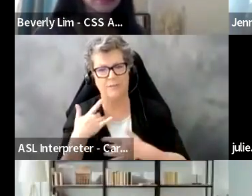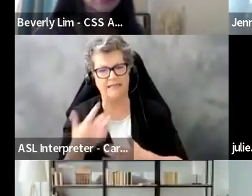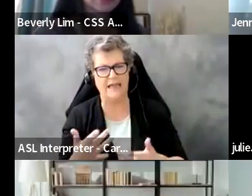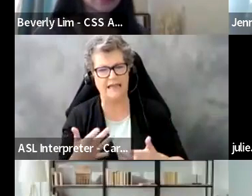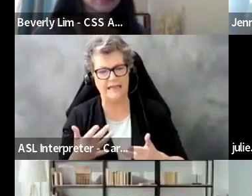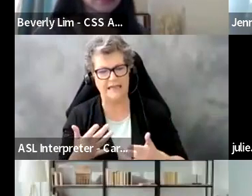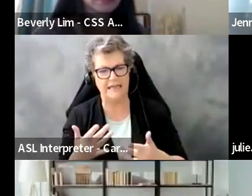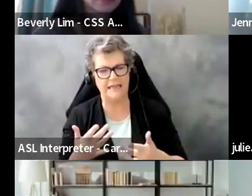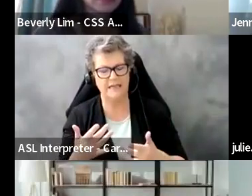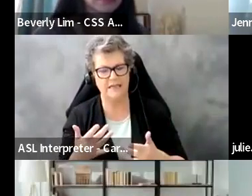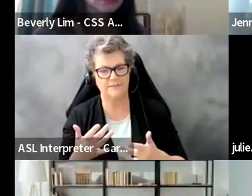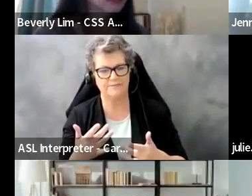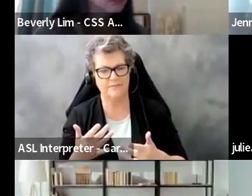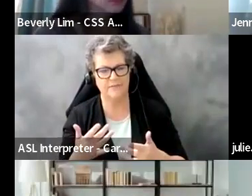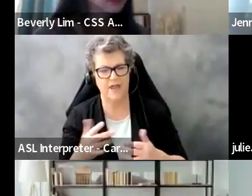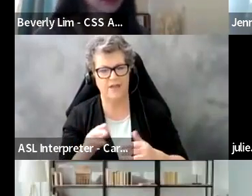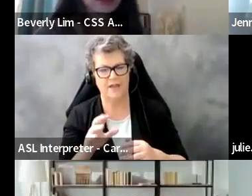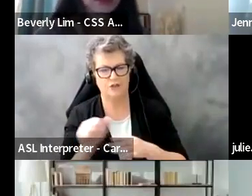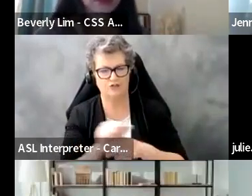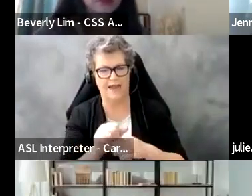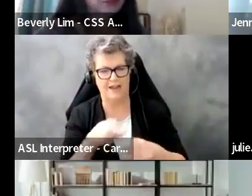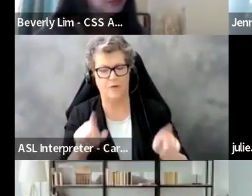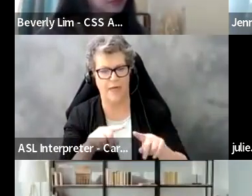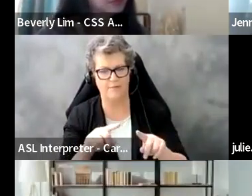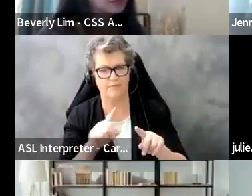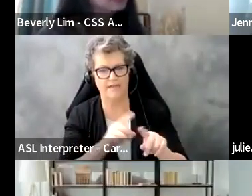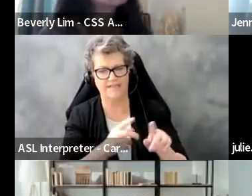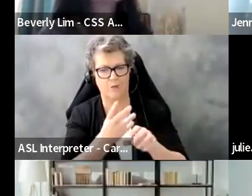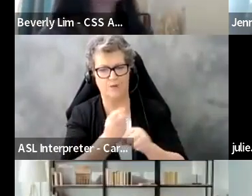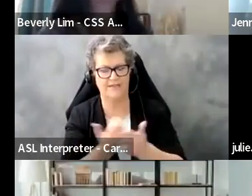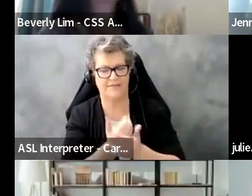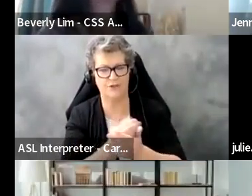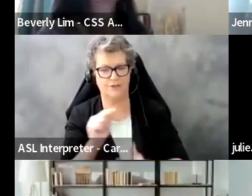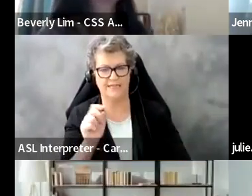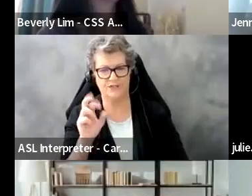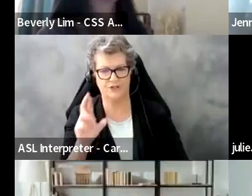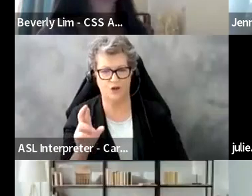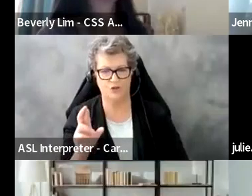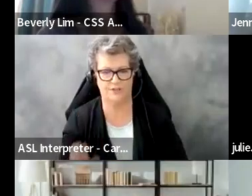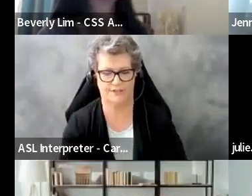forum, the training for them as they receive the new TSRs.